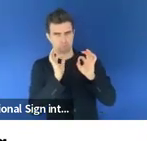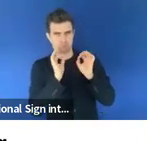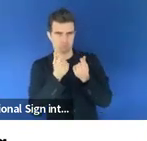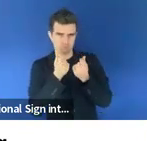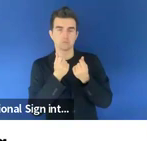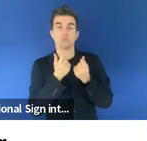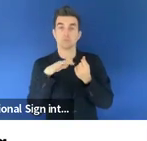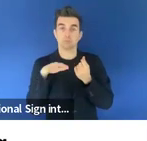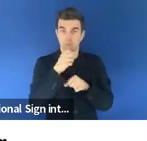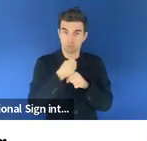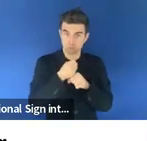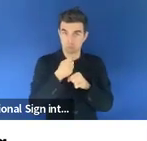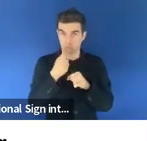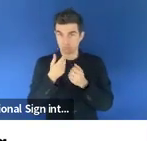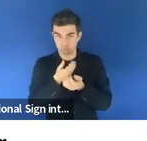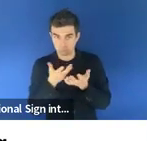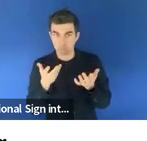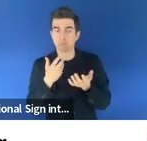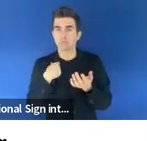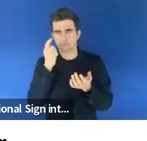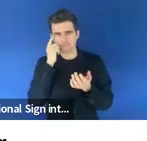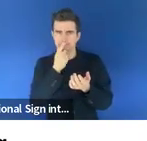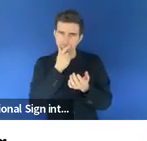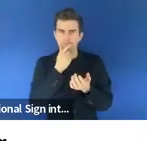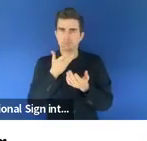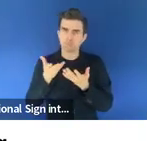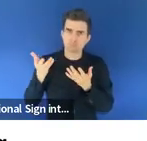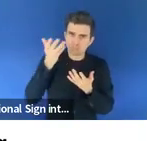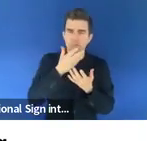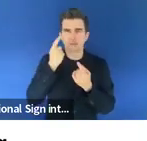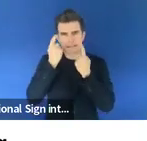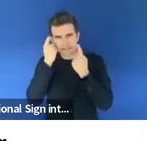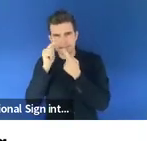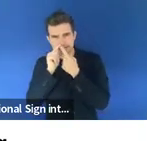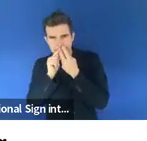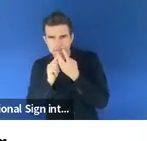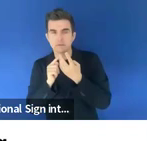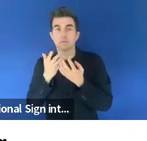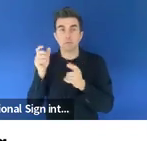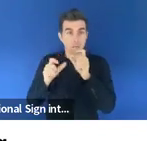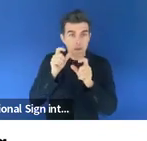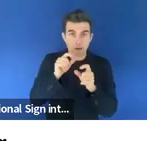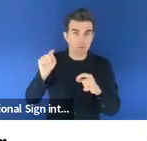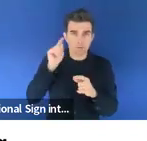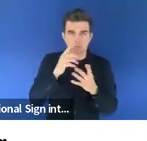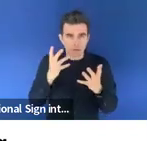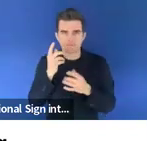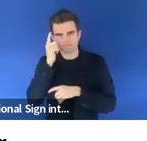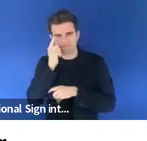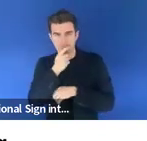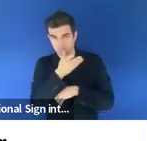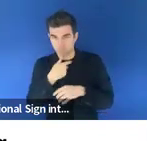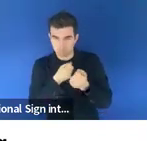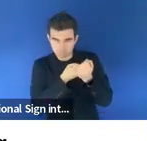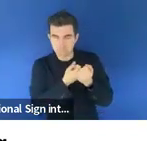getting value out of your work and who are connected to the people who are getting value out of your work.